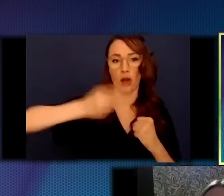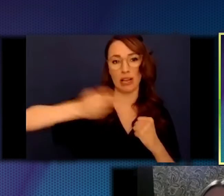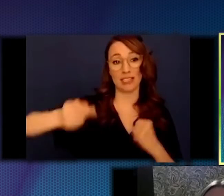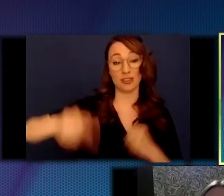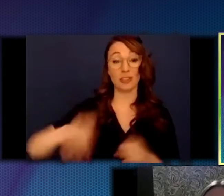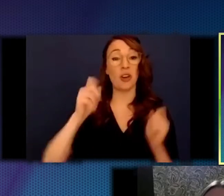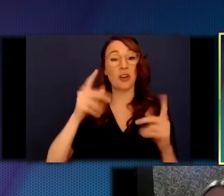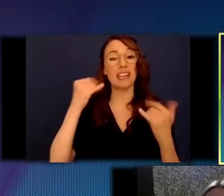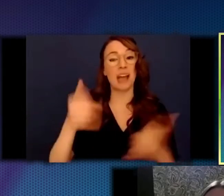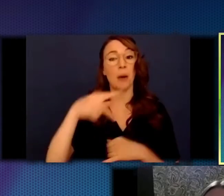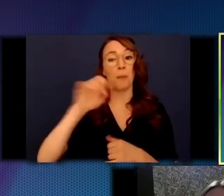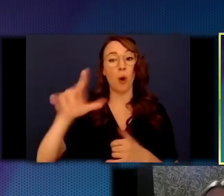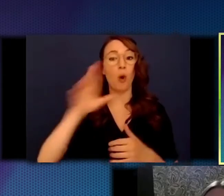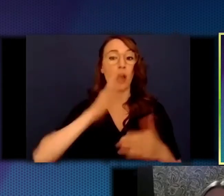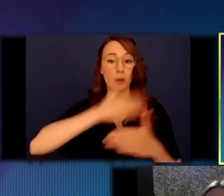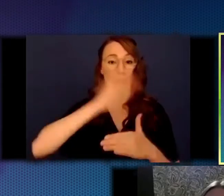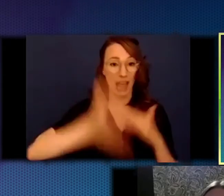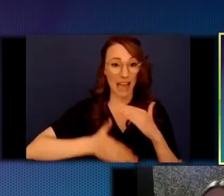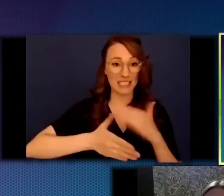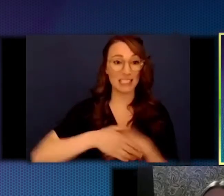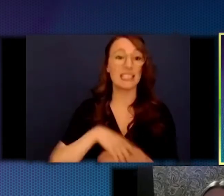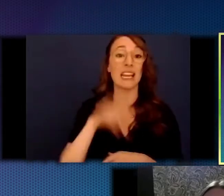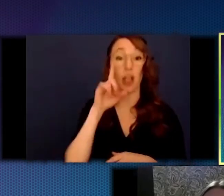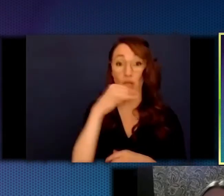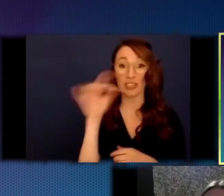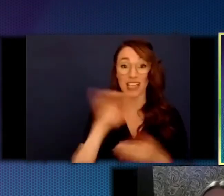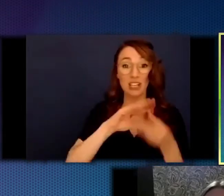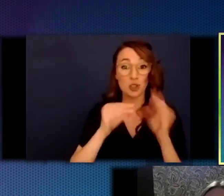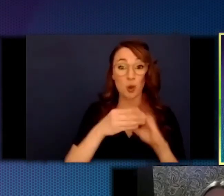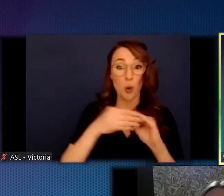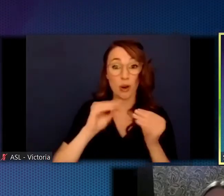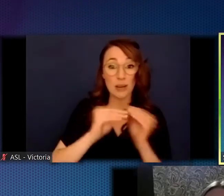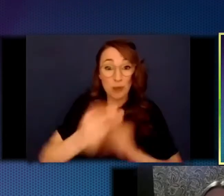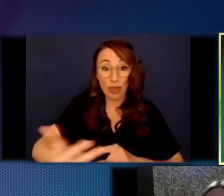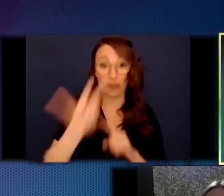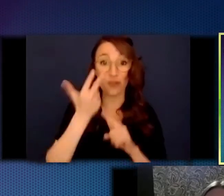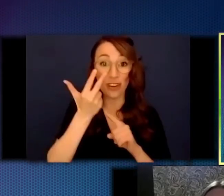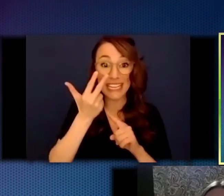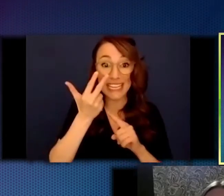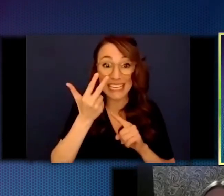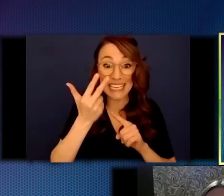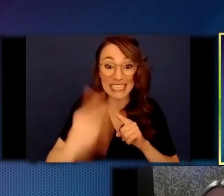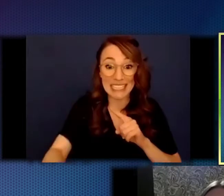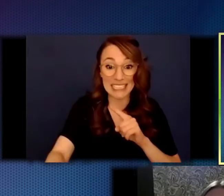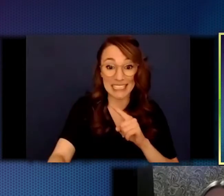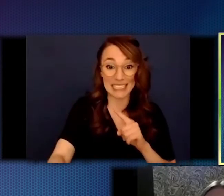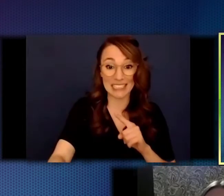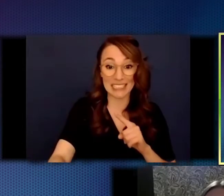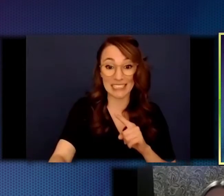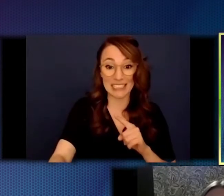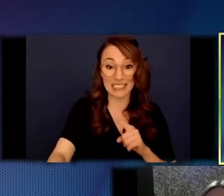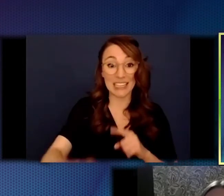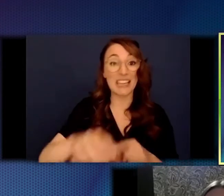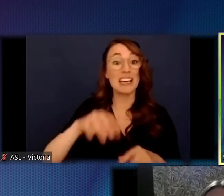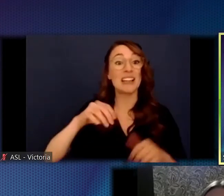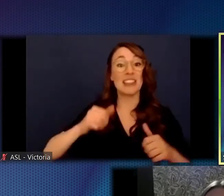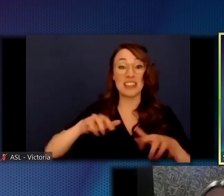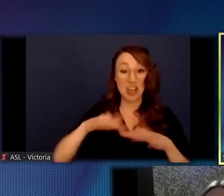like story number 3 was what the audience chose.